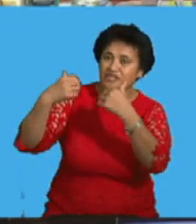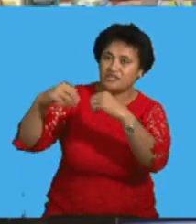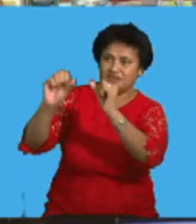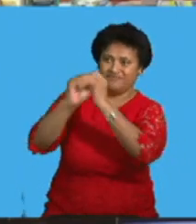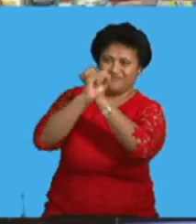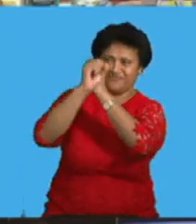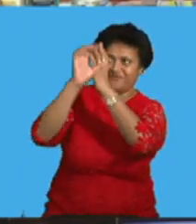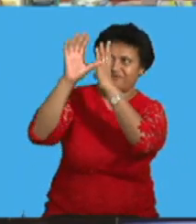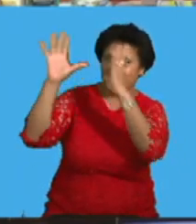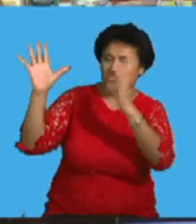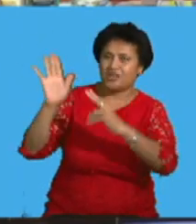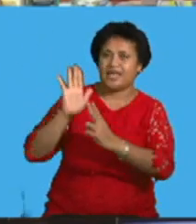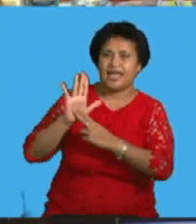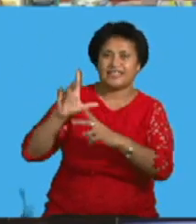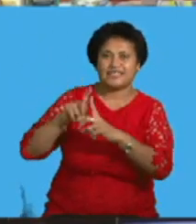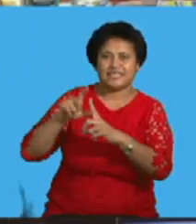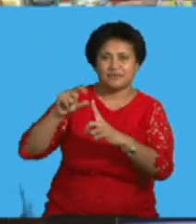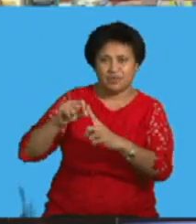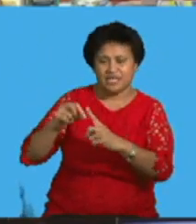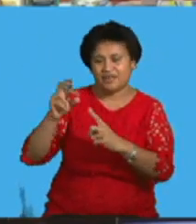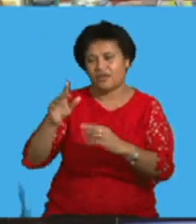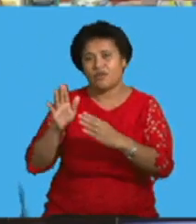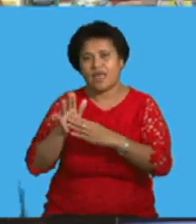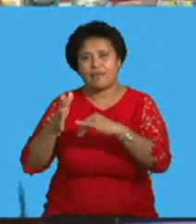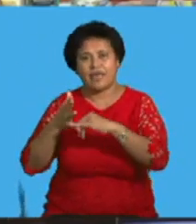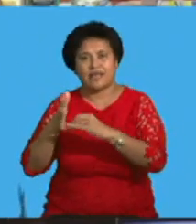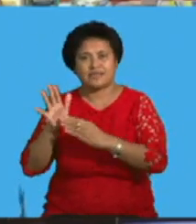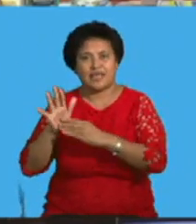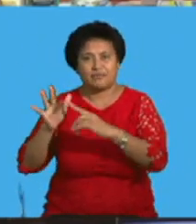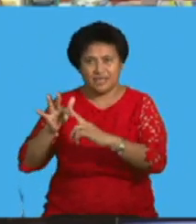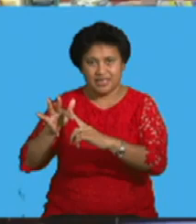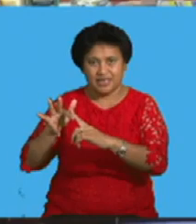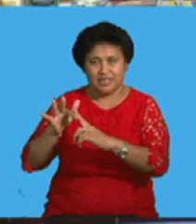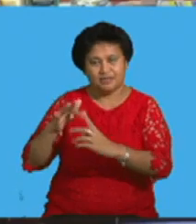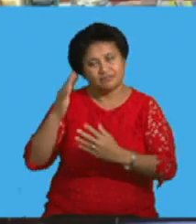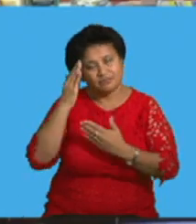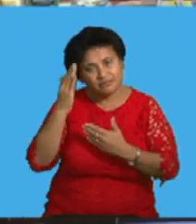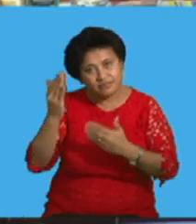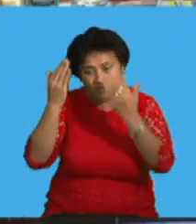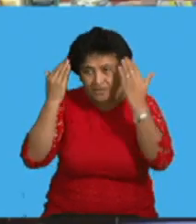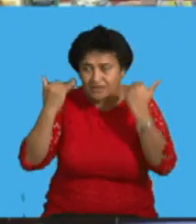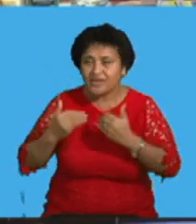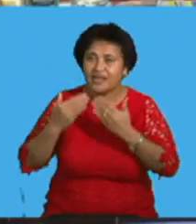in the NDP for MSMEs. Honorable